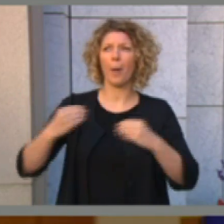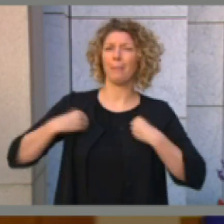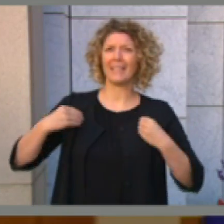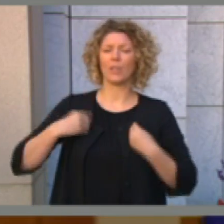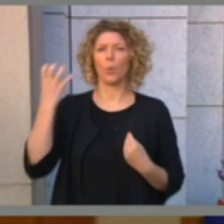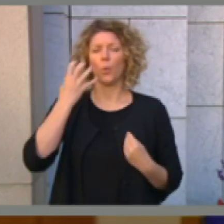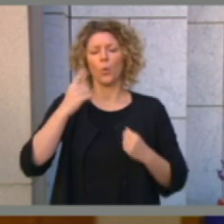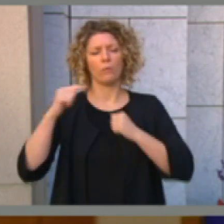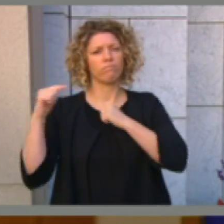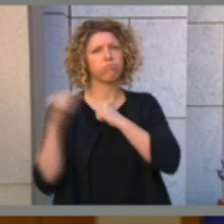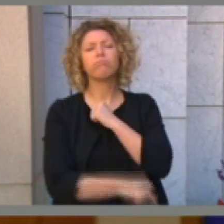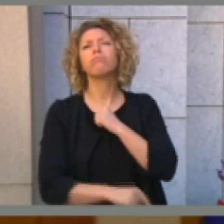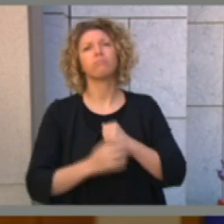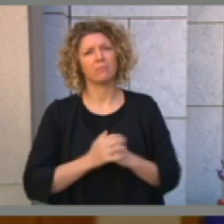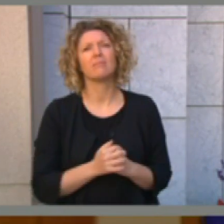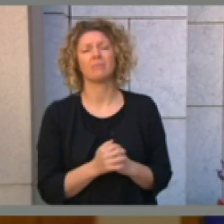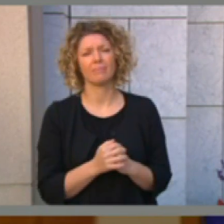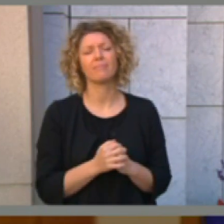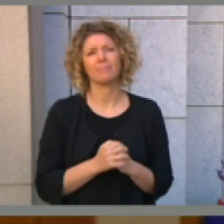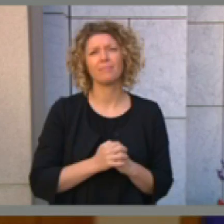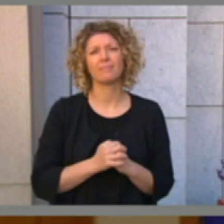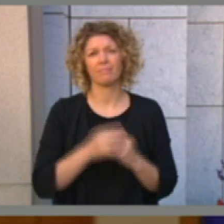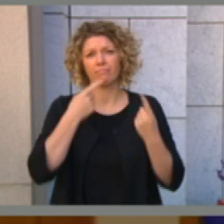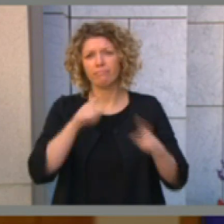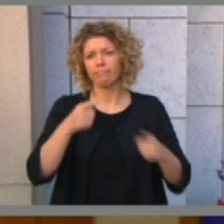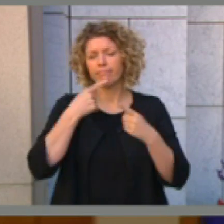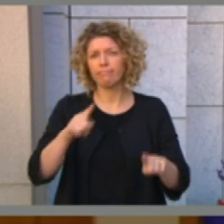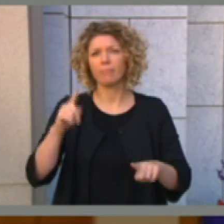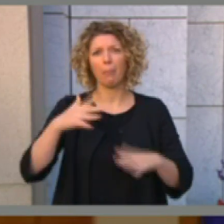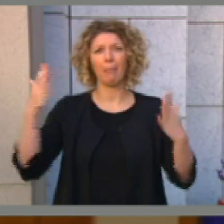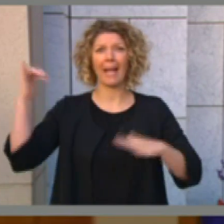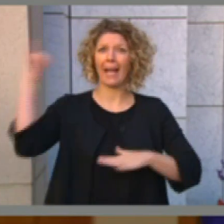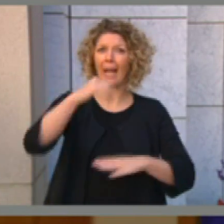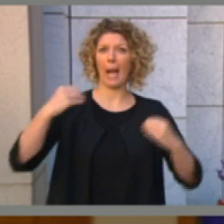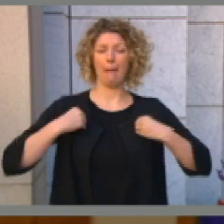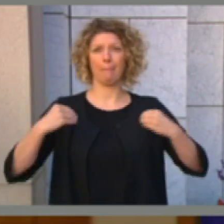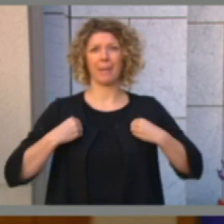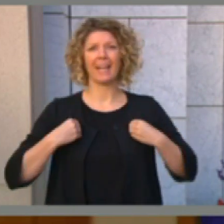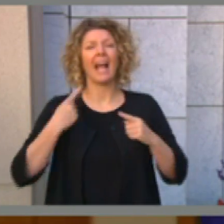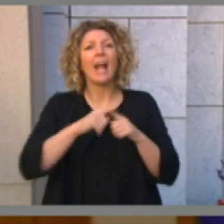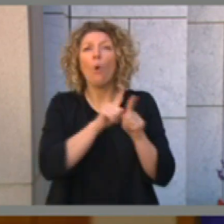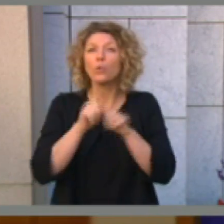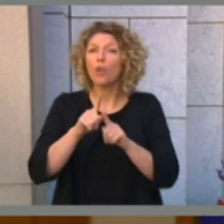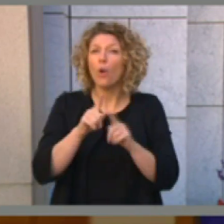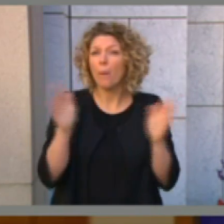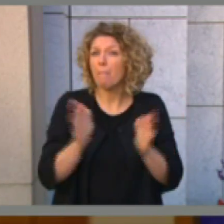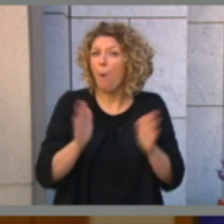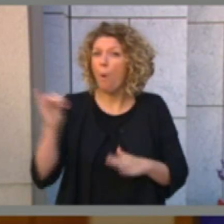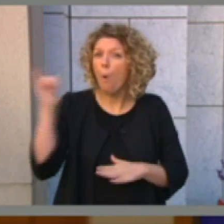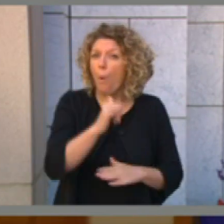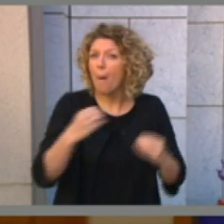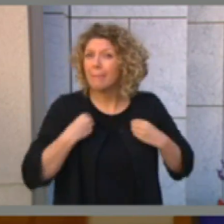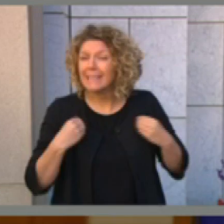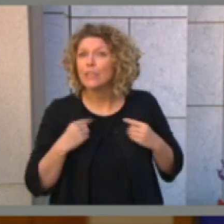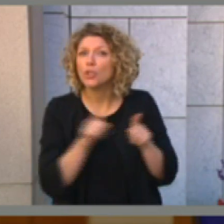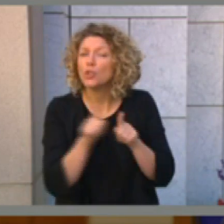hit from these arrangements, as you've seen from the various announcements from our major airlines, but don't forget the smaller regional airlines as well. They're also hit by